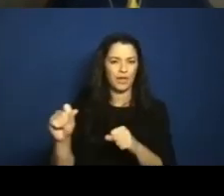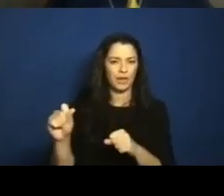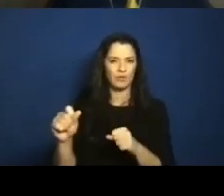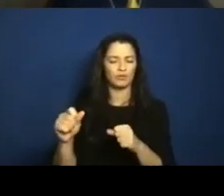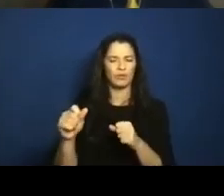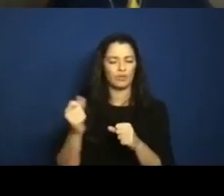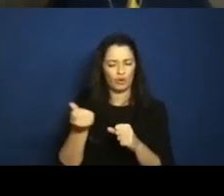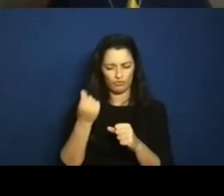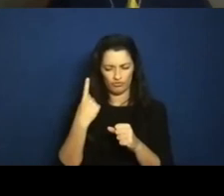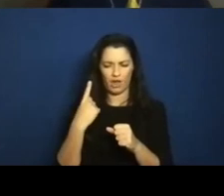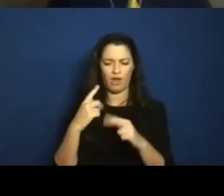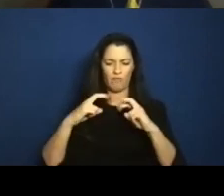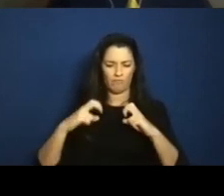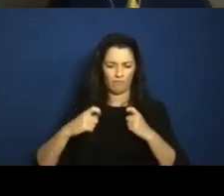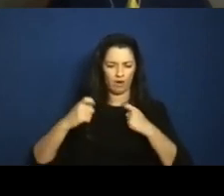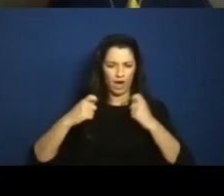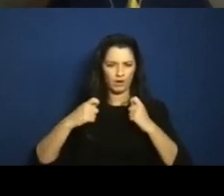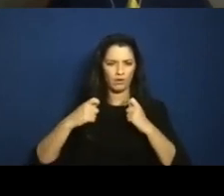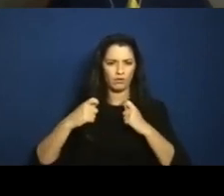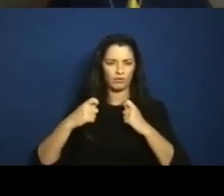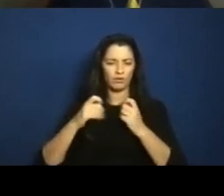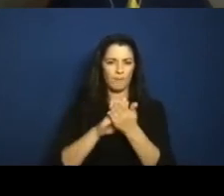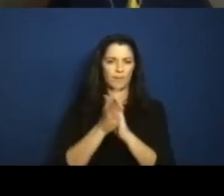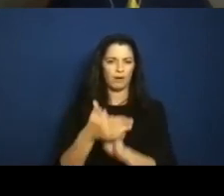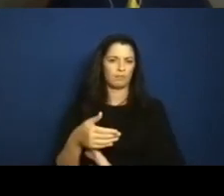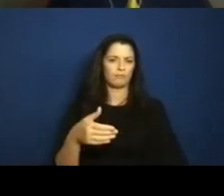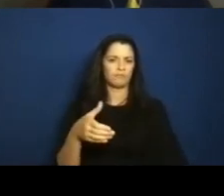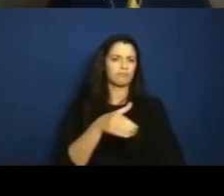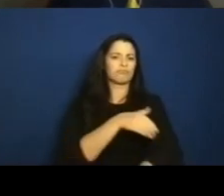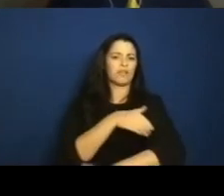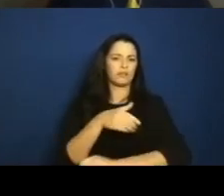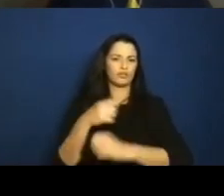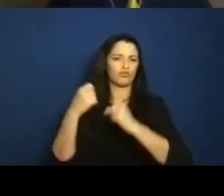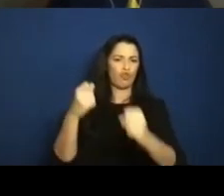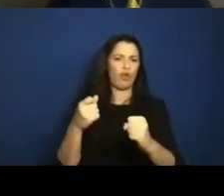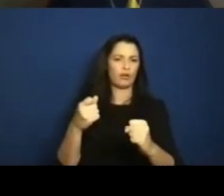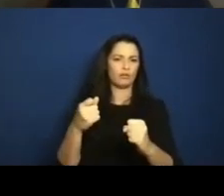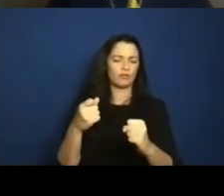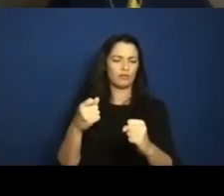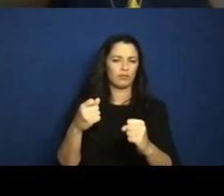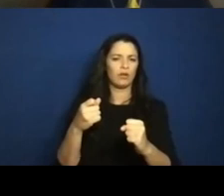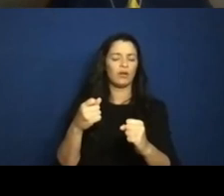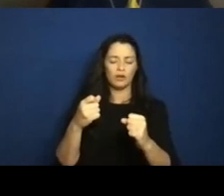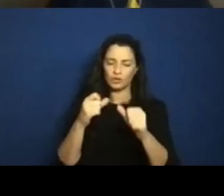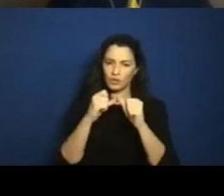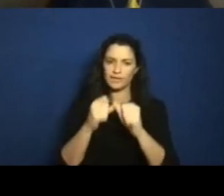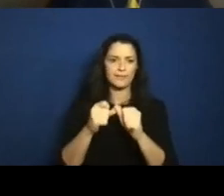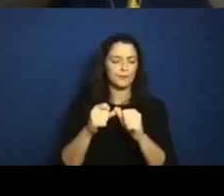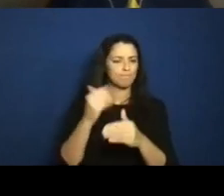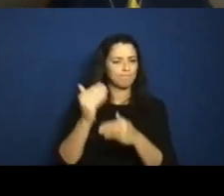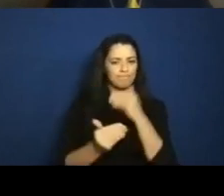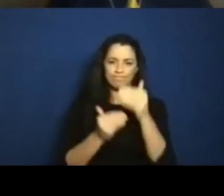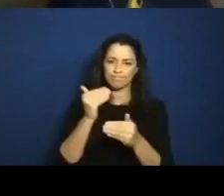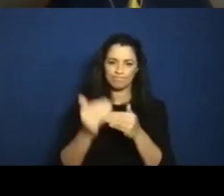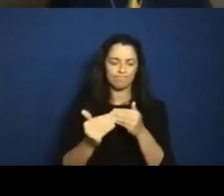strength in those moments where of exclusion, to gain the heart strength to continue to move on. I can attest personally to the